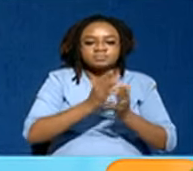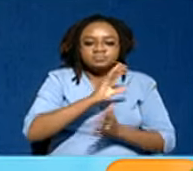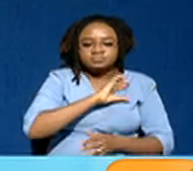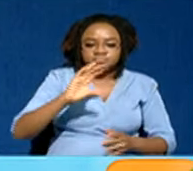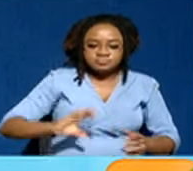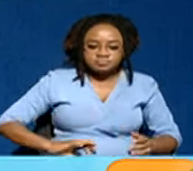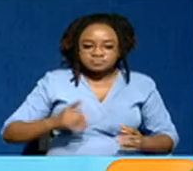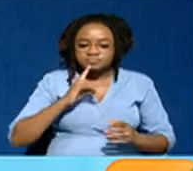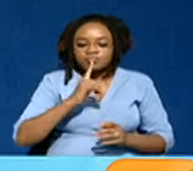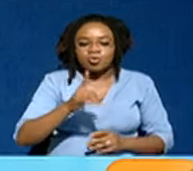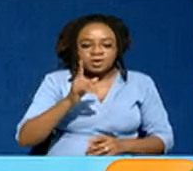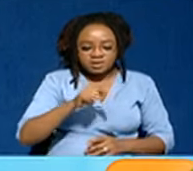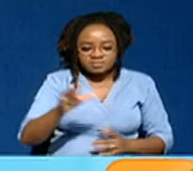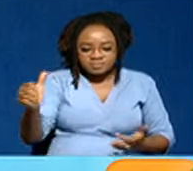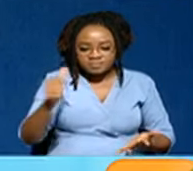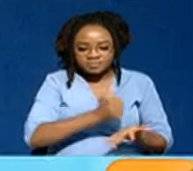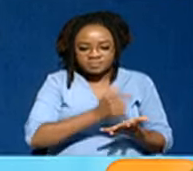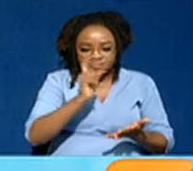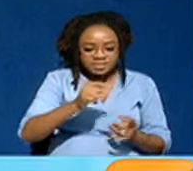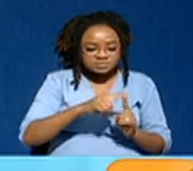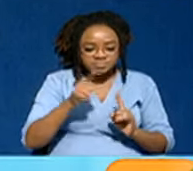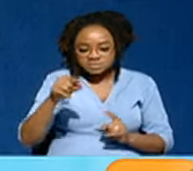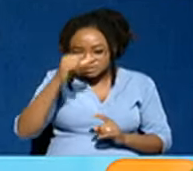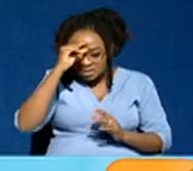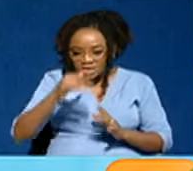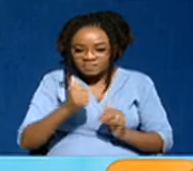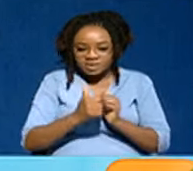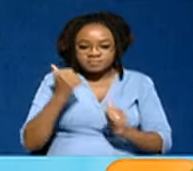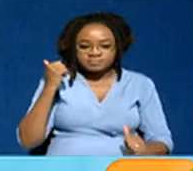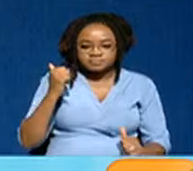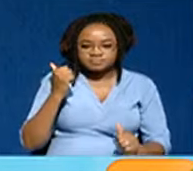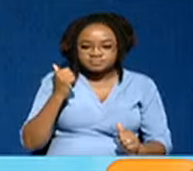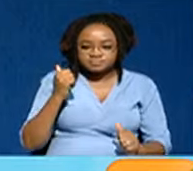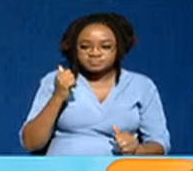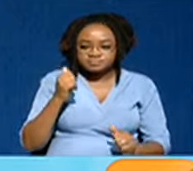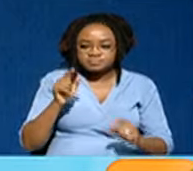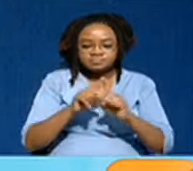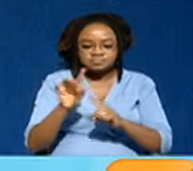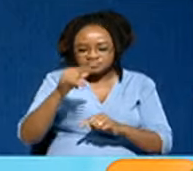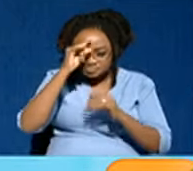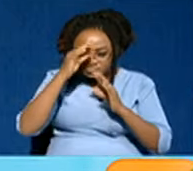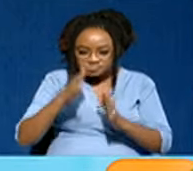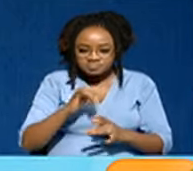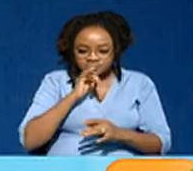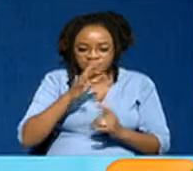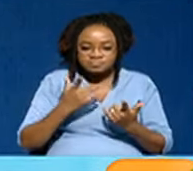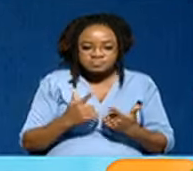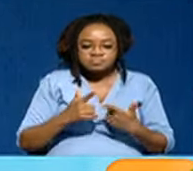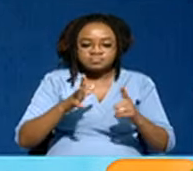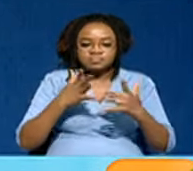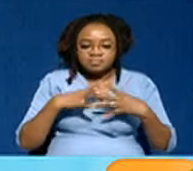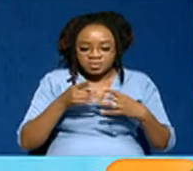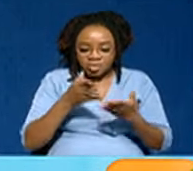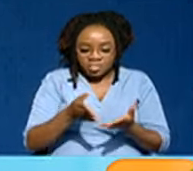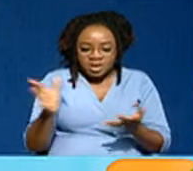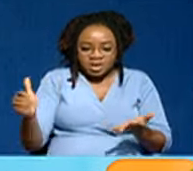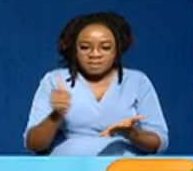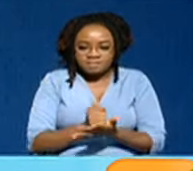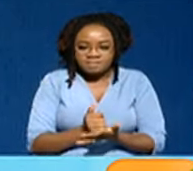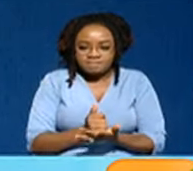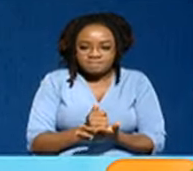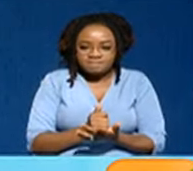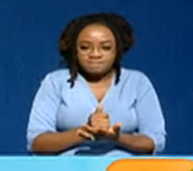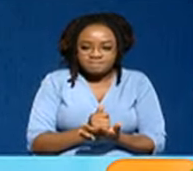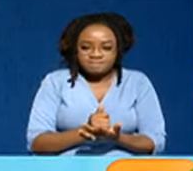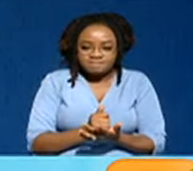they be reinstated. She has declined. And she has not even allowed those she has employed on